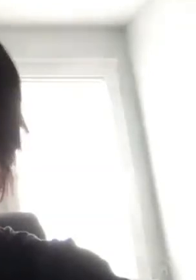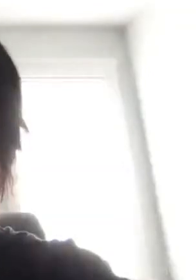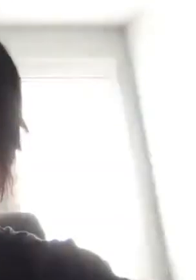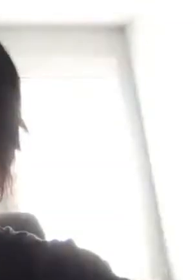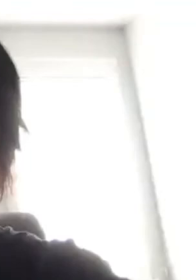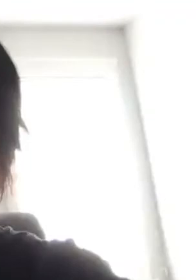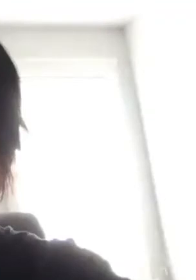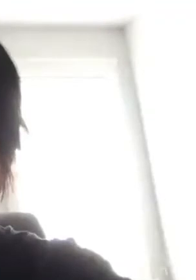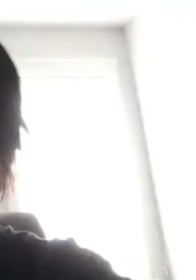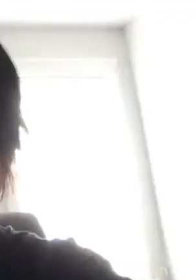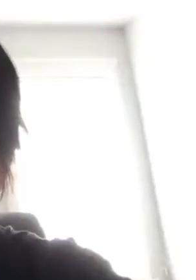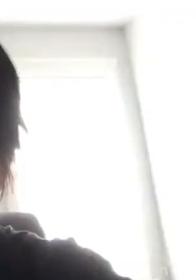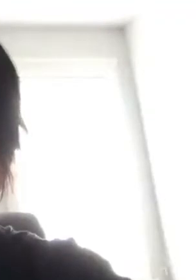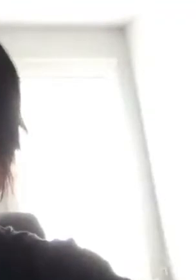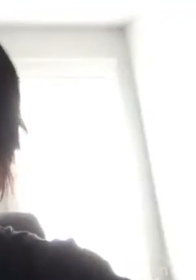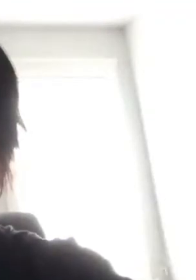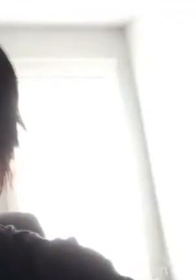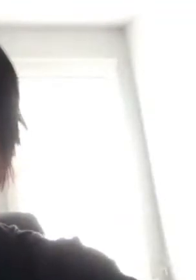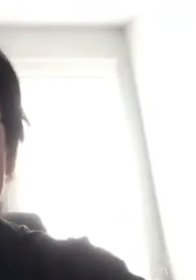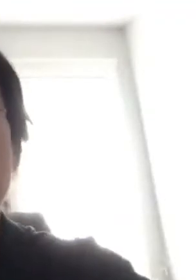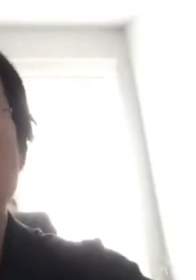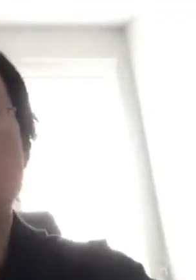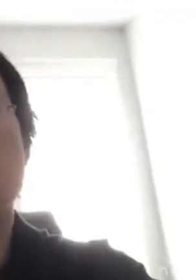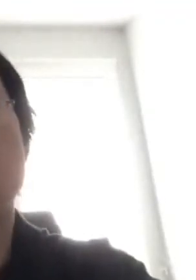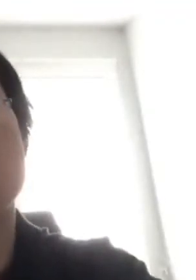results, right? Yes.